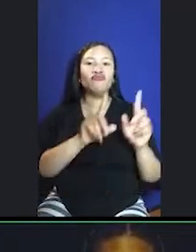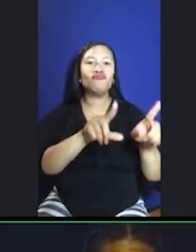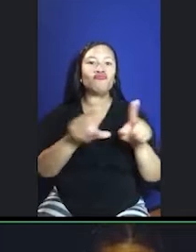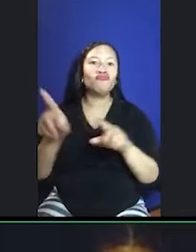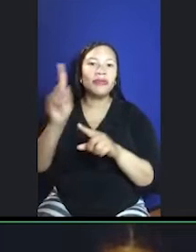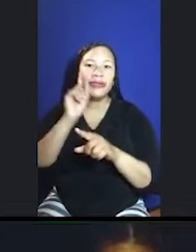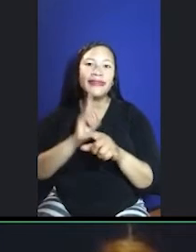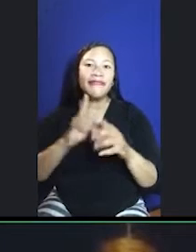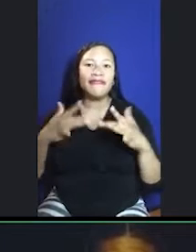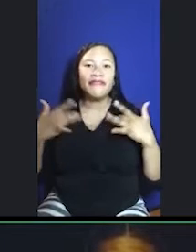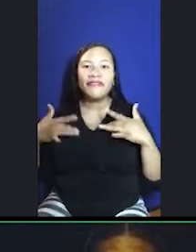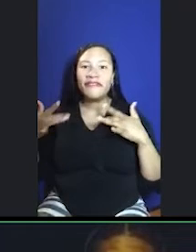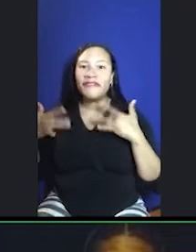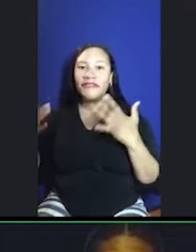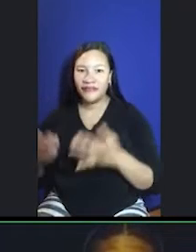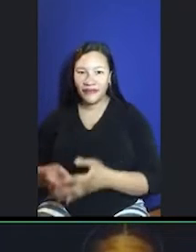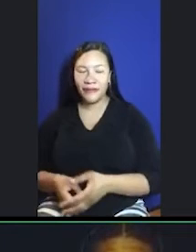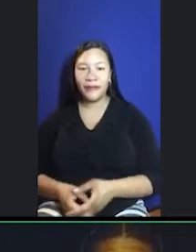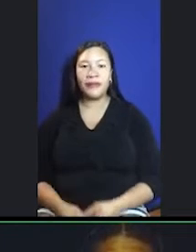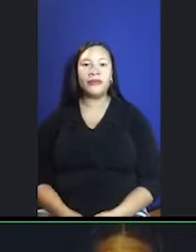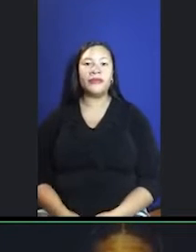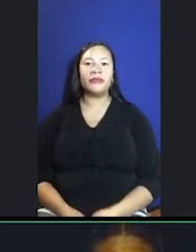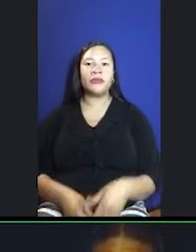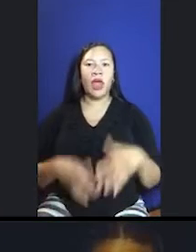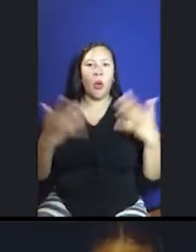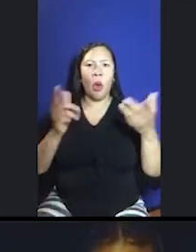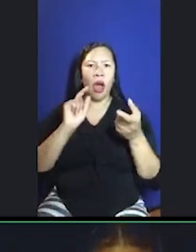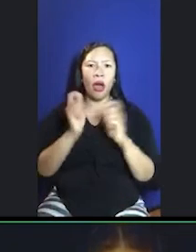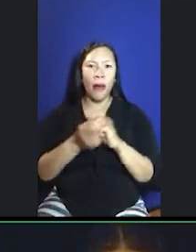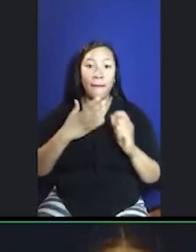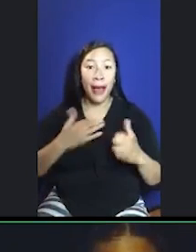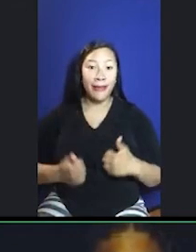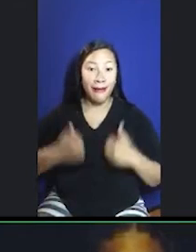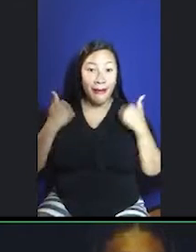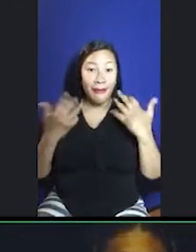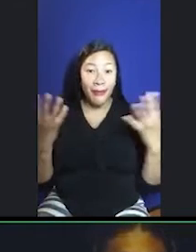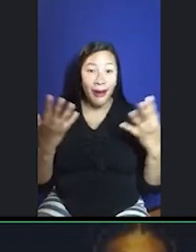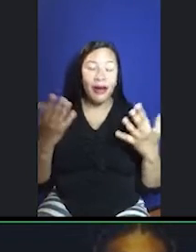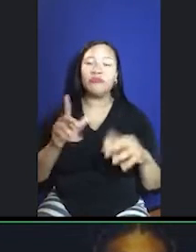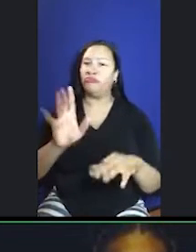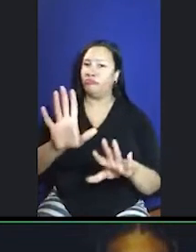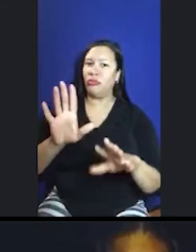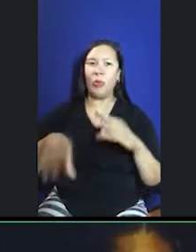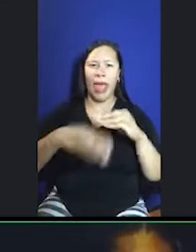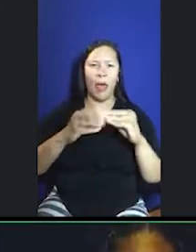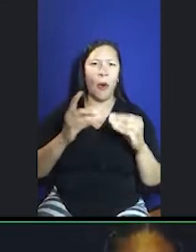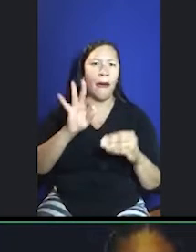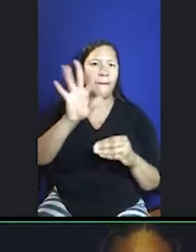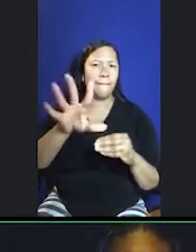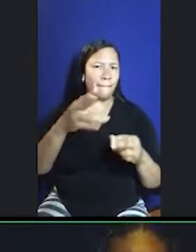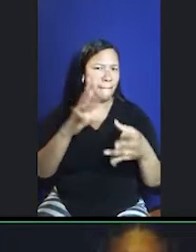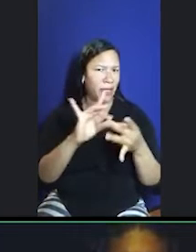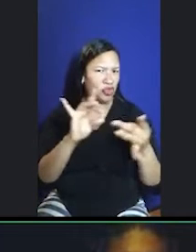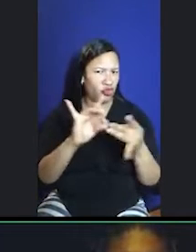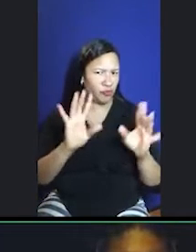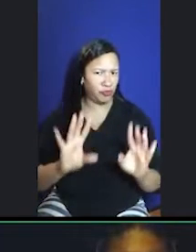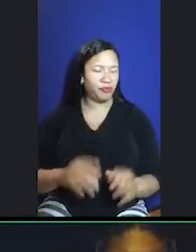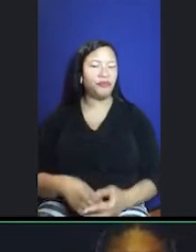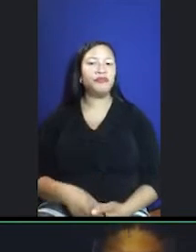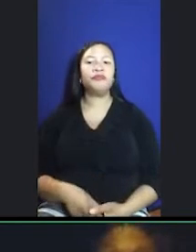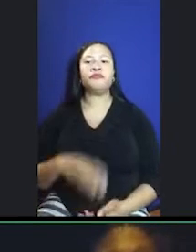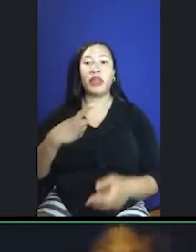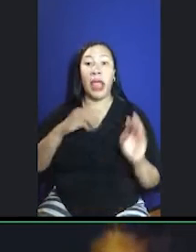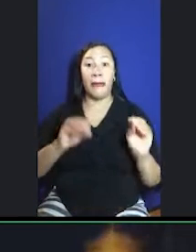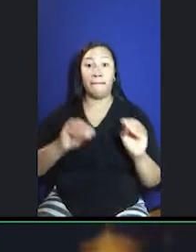events, and Hmm. the thing that really changed my life, and one thing I should mention is when I